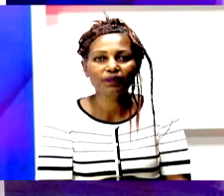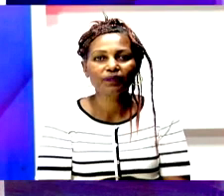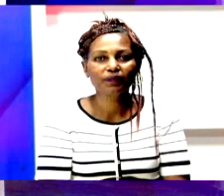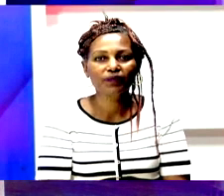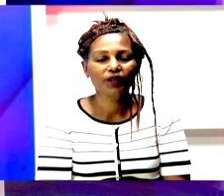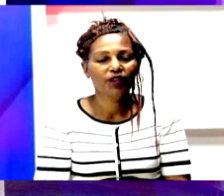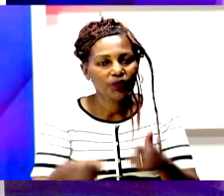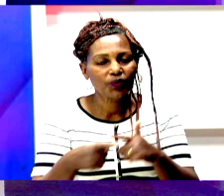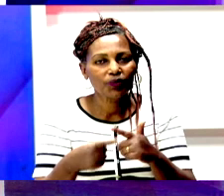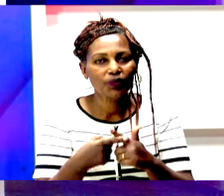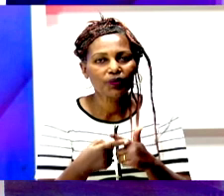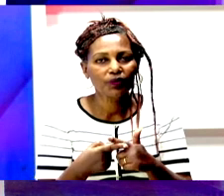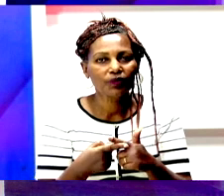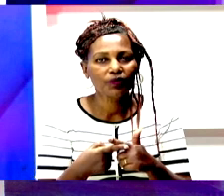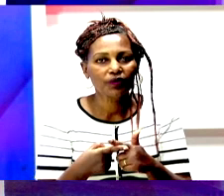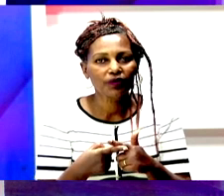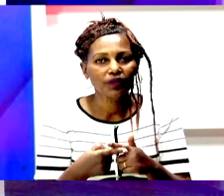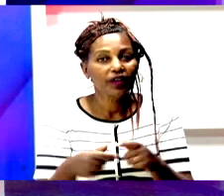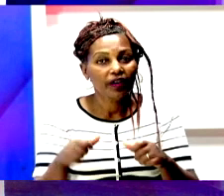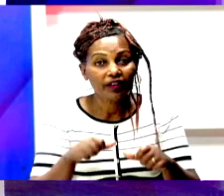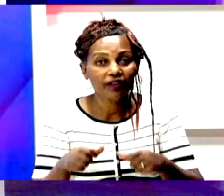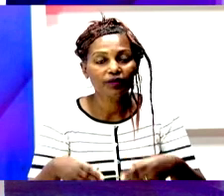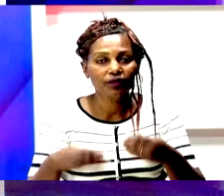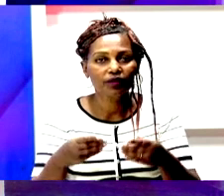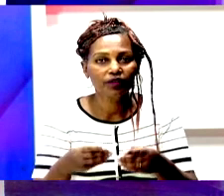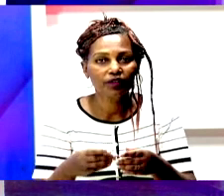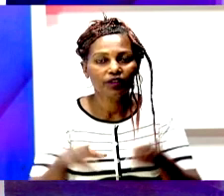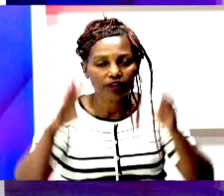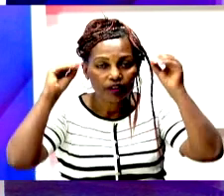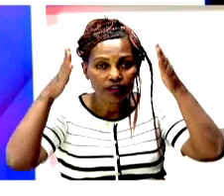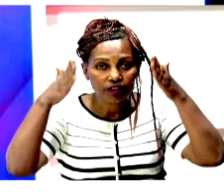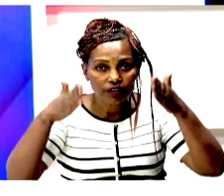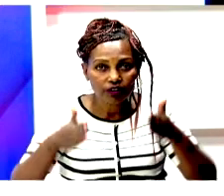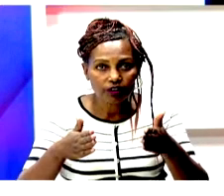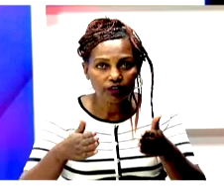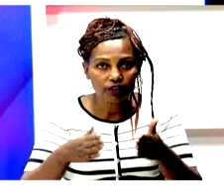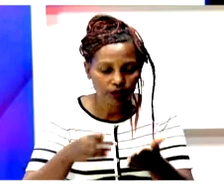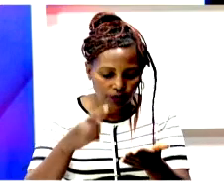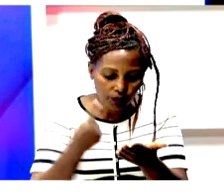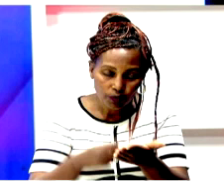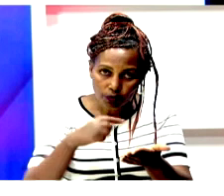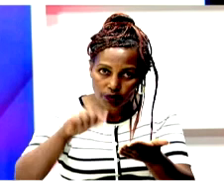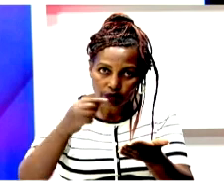Two, active voice. Teachers corrected homework.